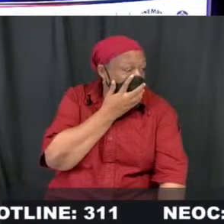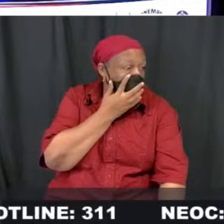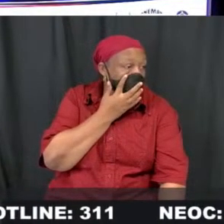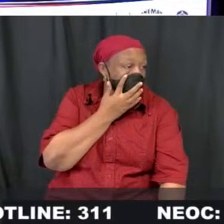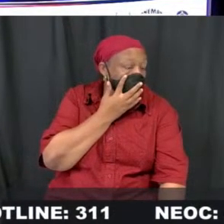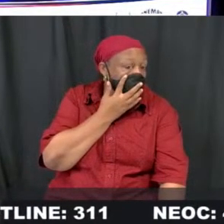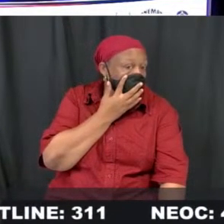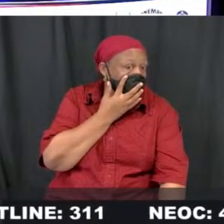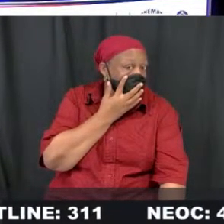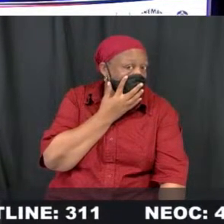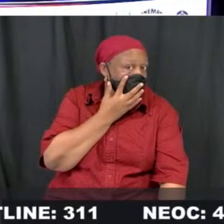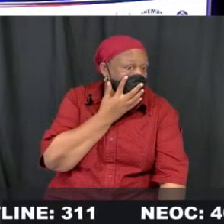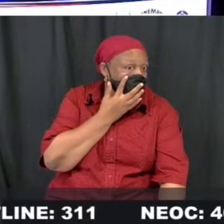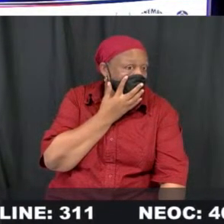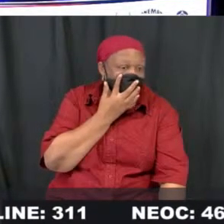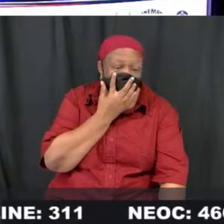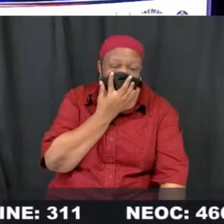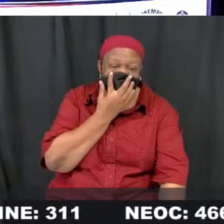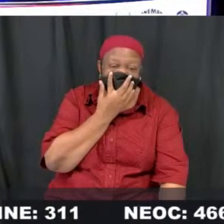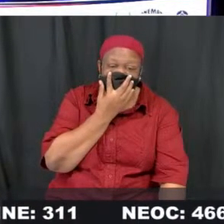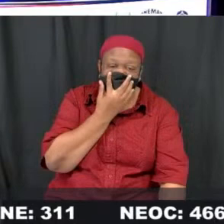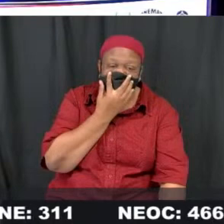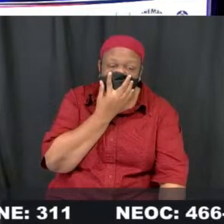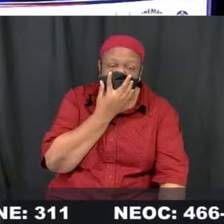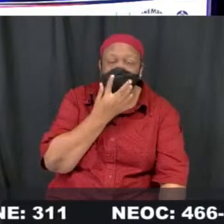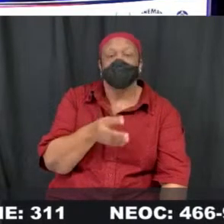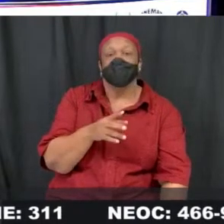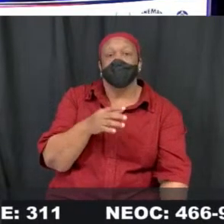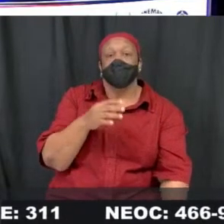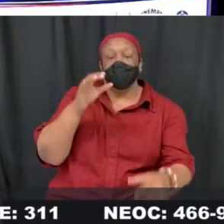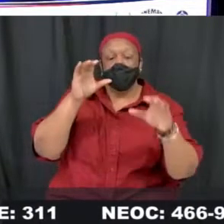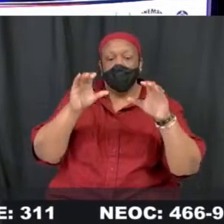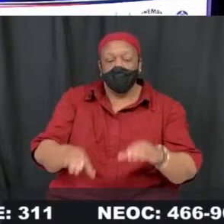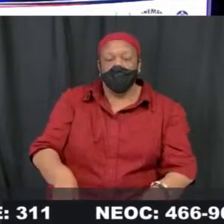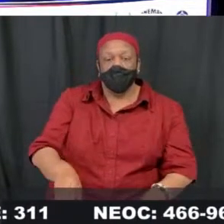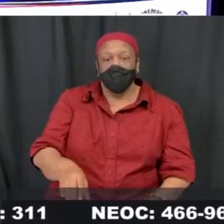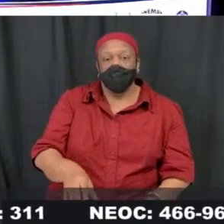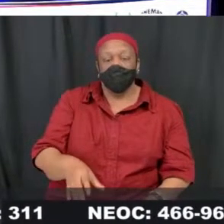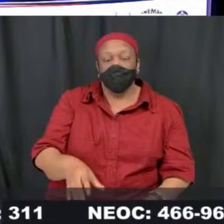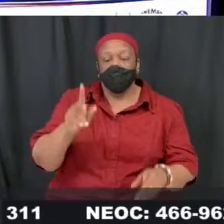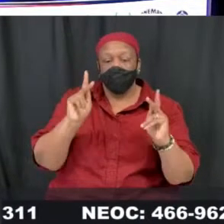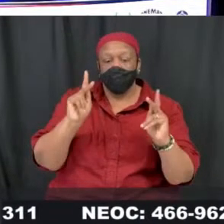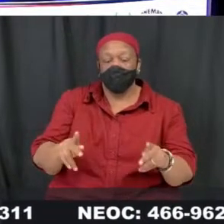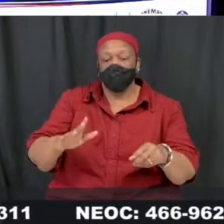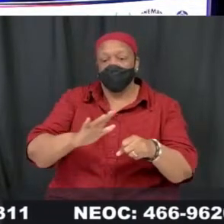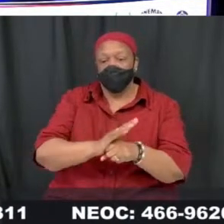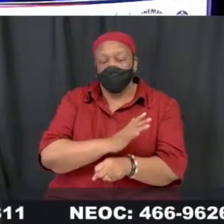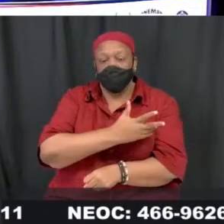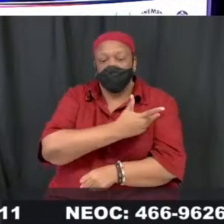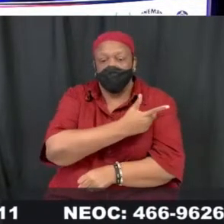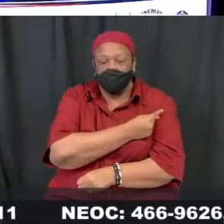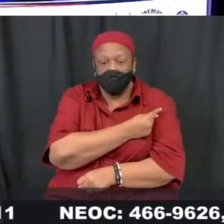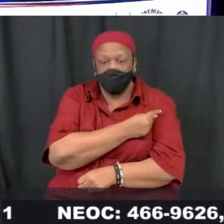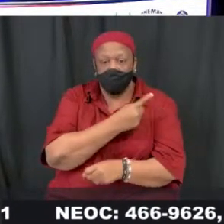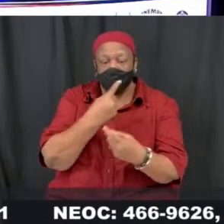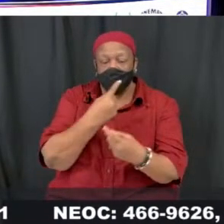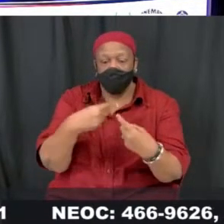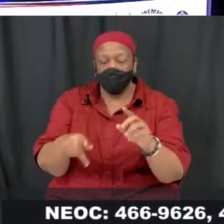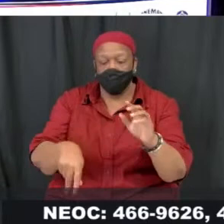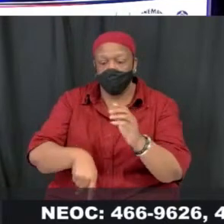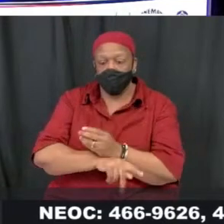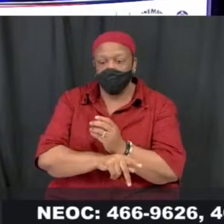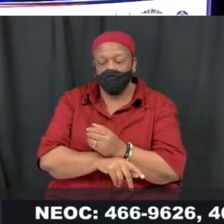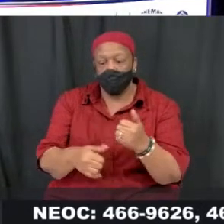And if there is a large percentage of persons negative from the assessment of the